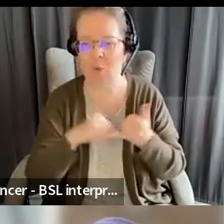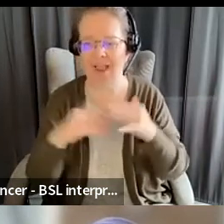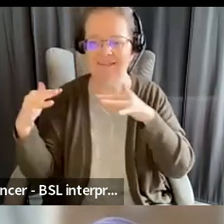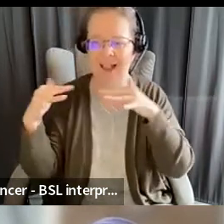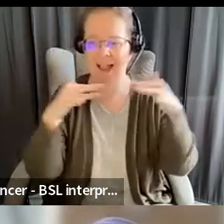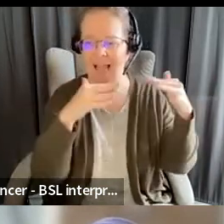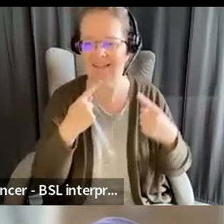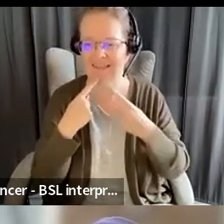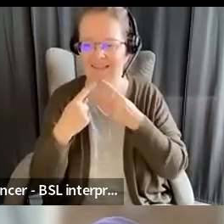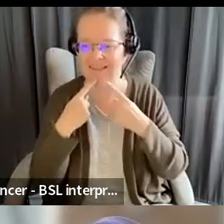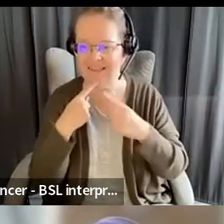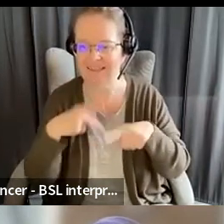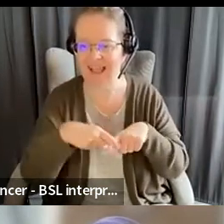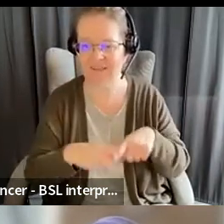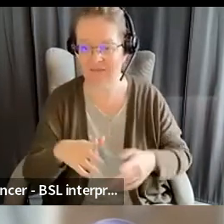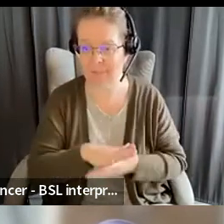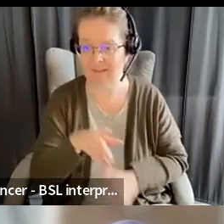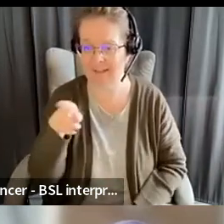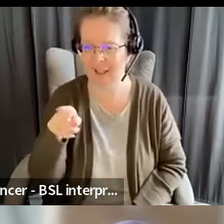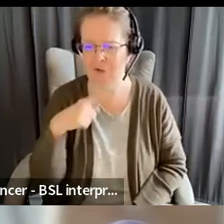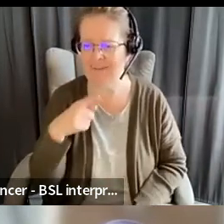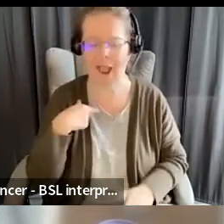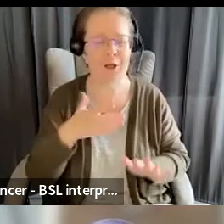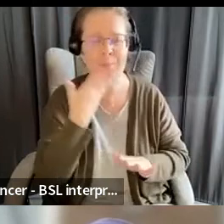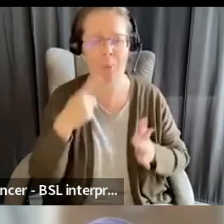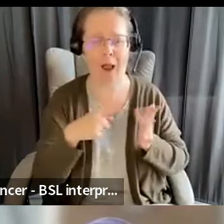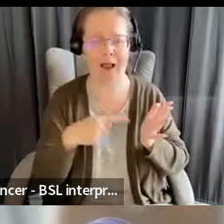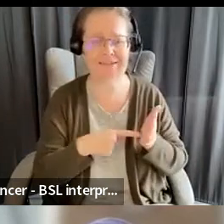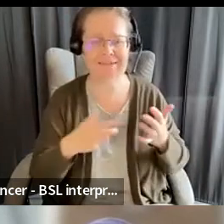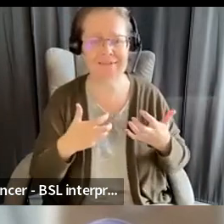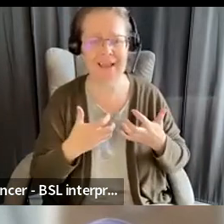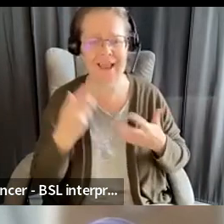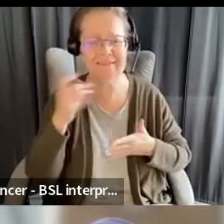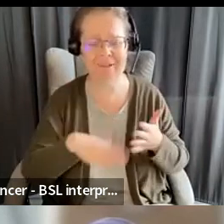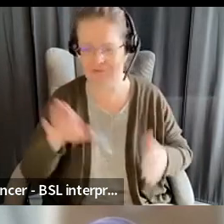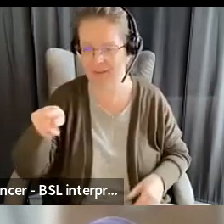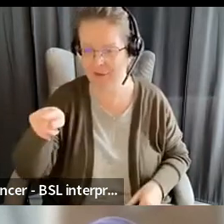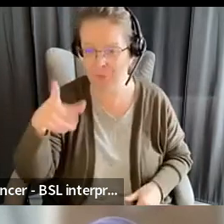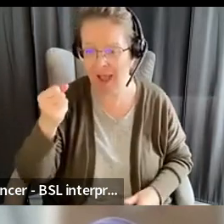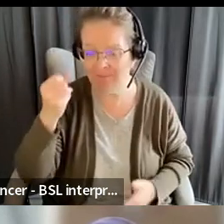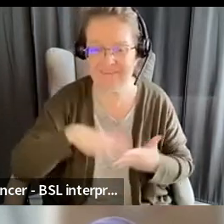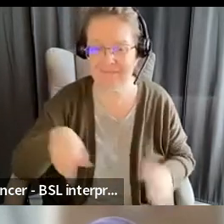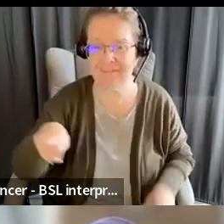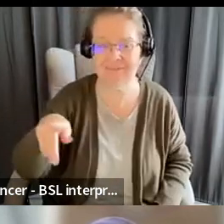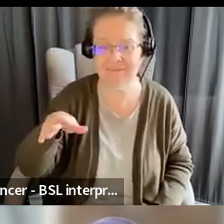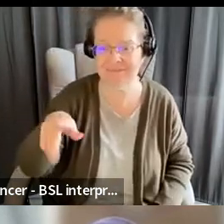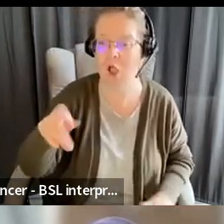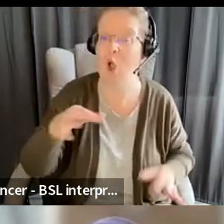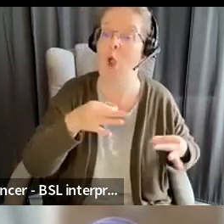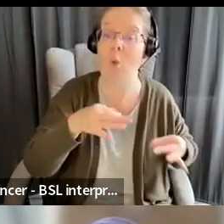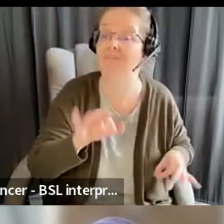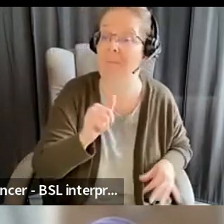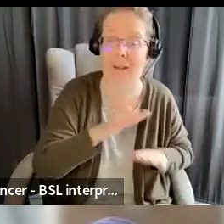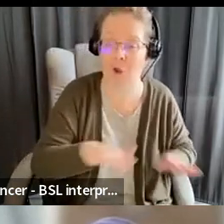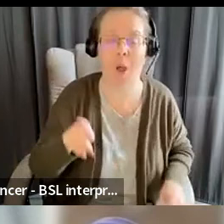have already got IT experience. I don't know if you may not have qualifications, but you certainly have the experience. So